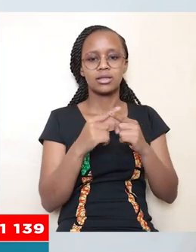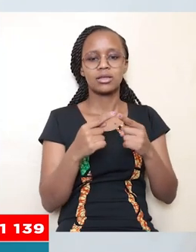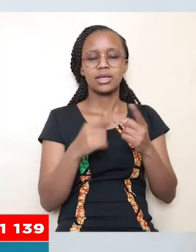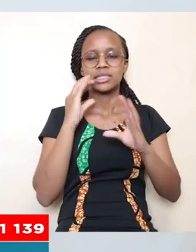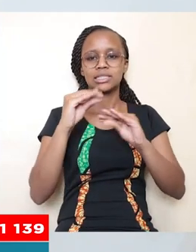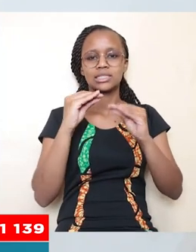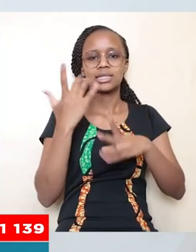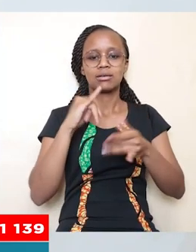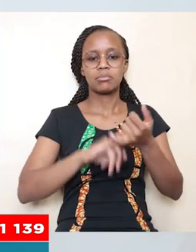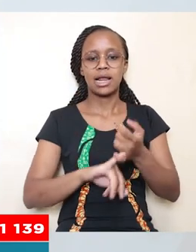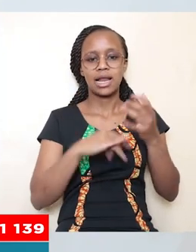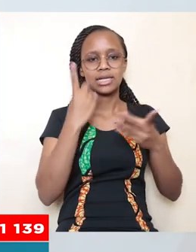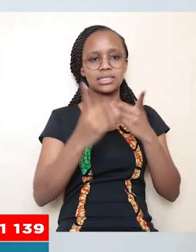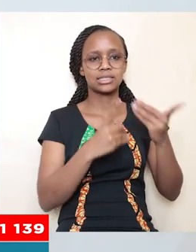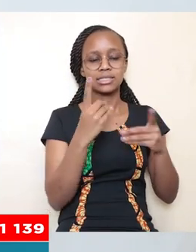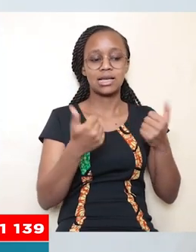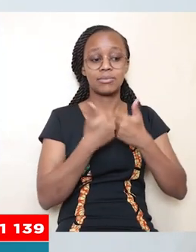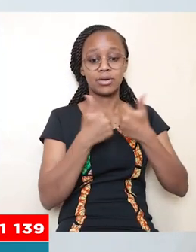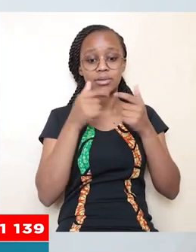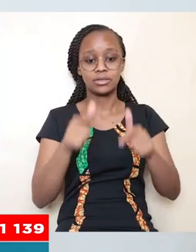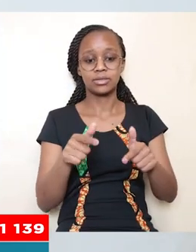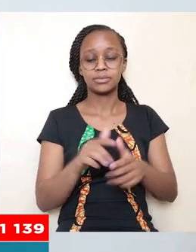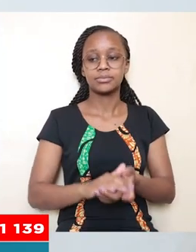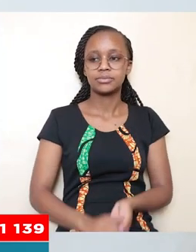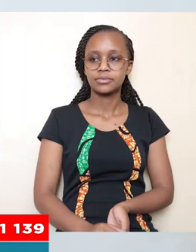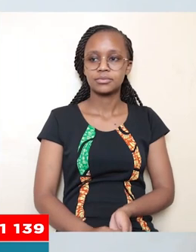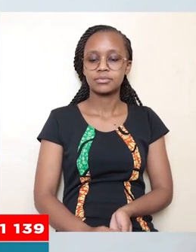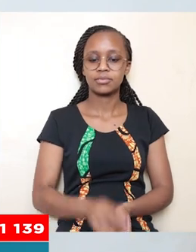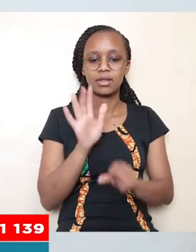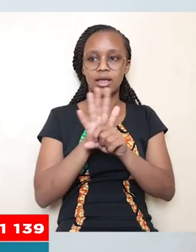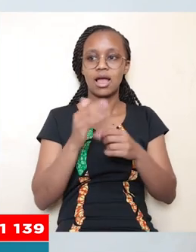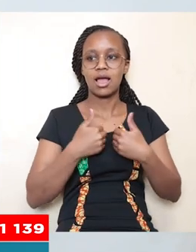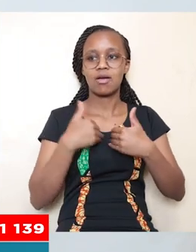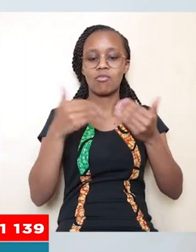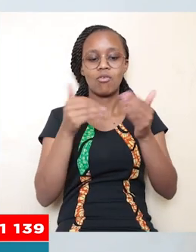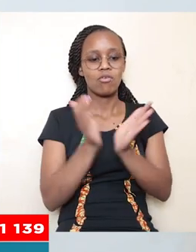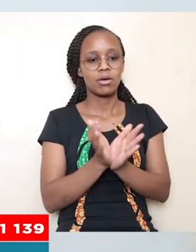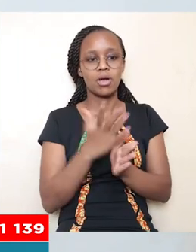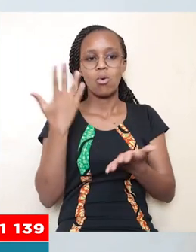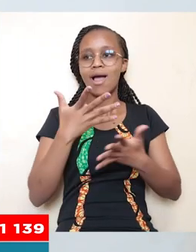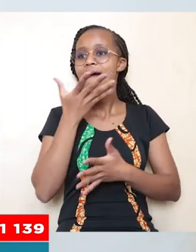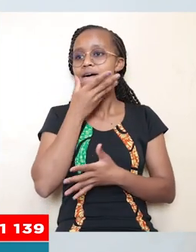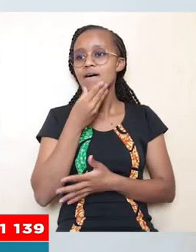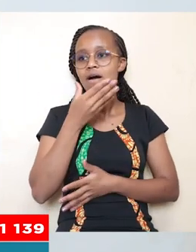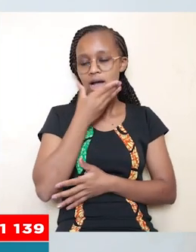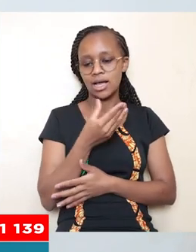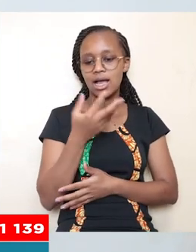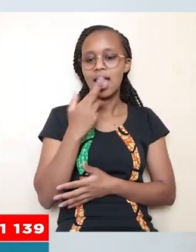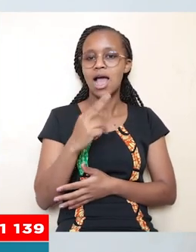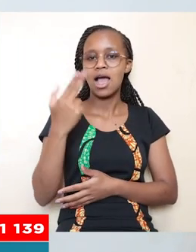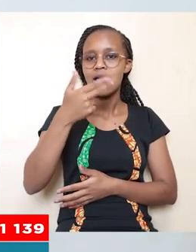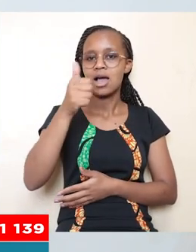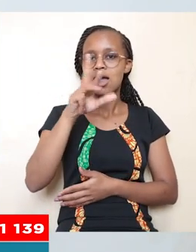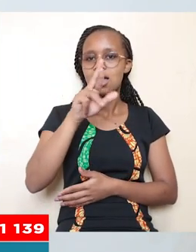therapy. Let me tell you the truth. It is happening today. There are those families where dads are